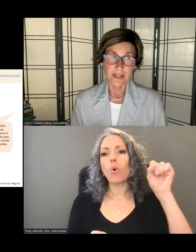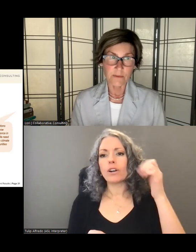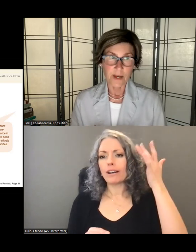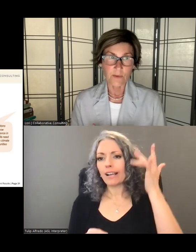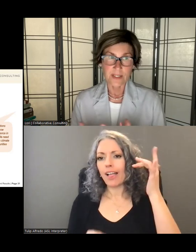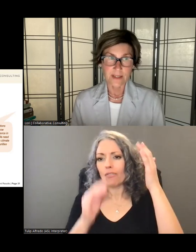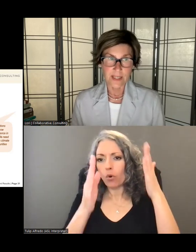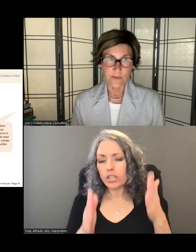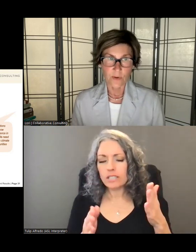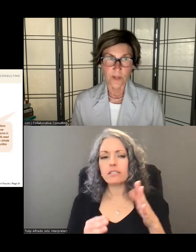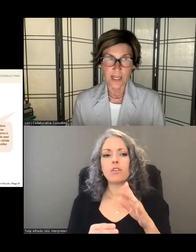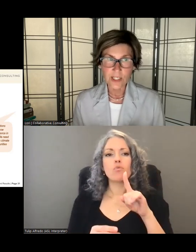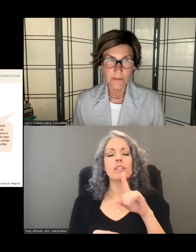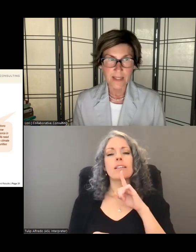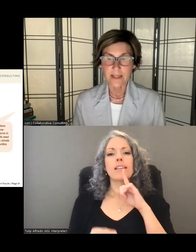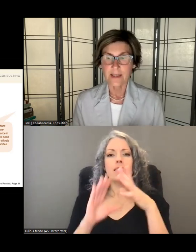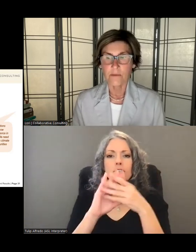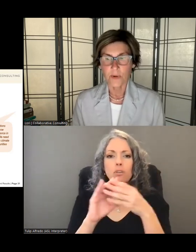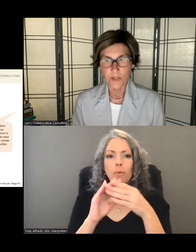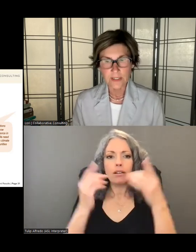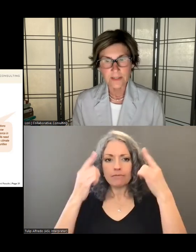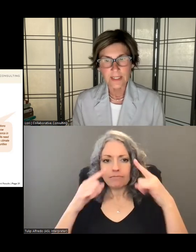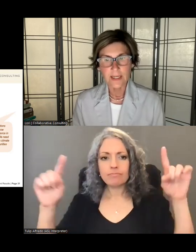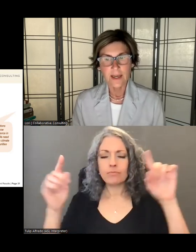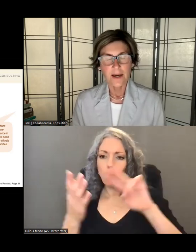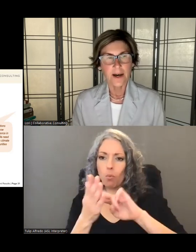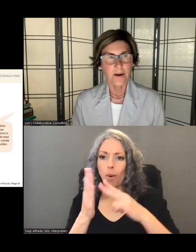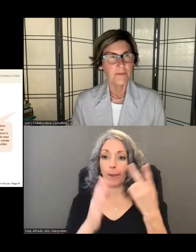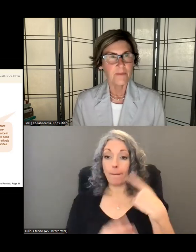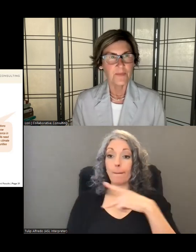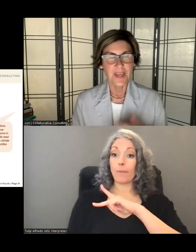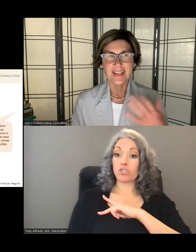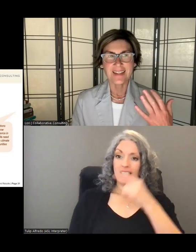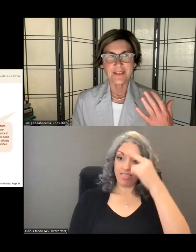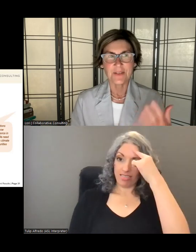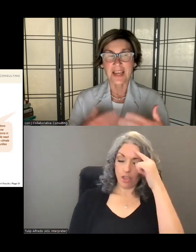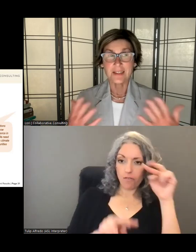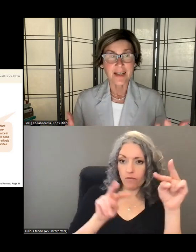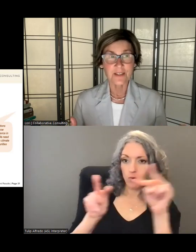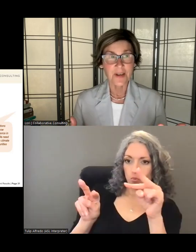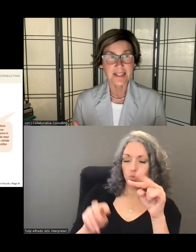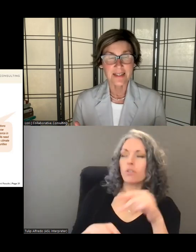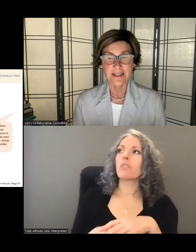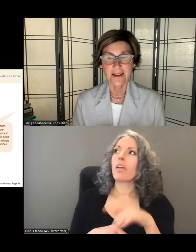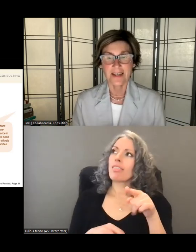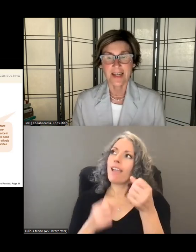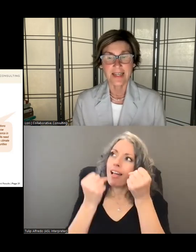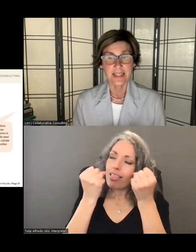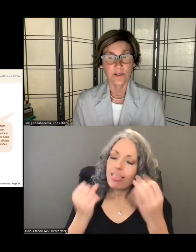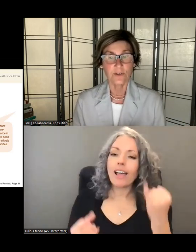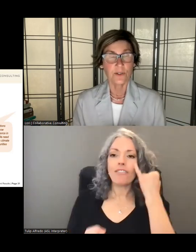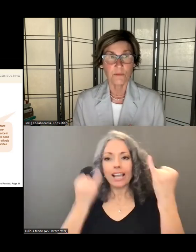talked a lot about what successful aging meant to them personally. They had lots of ideas